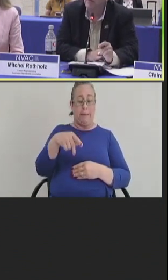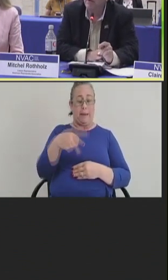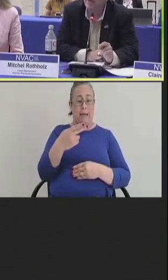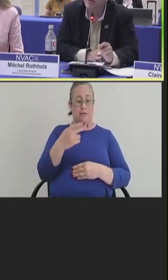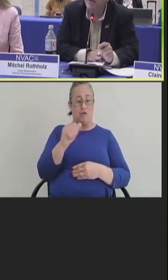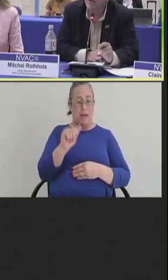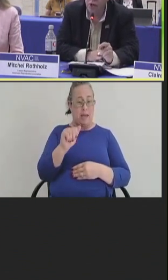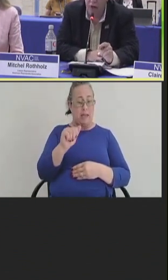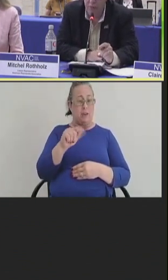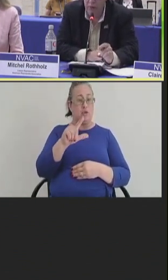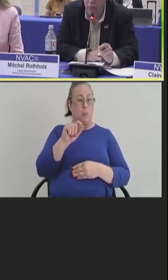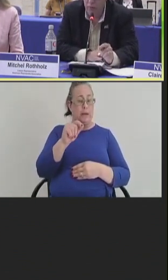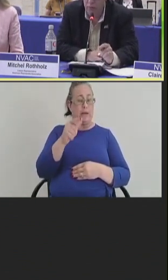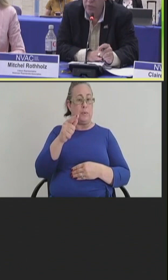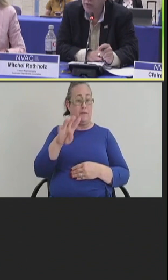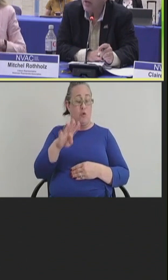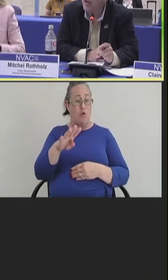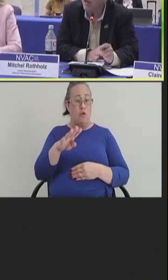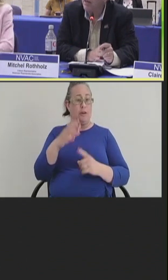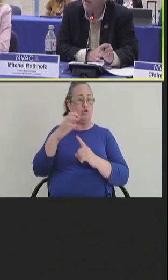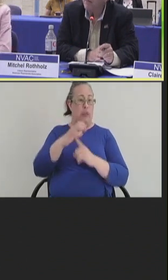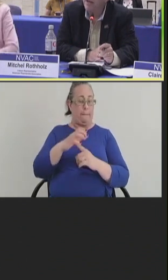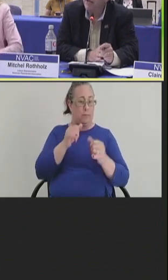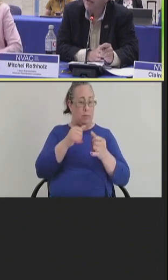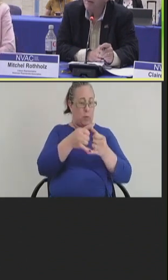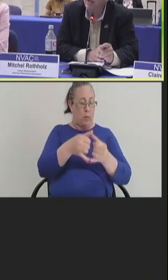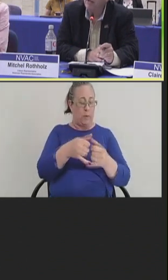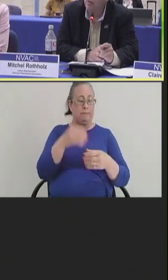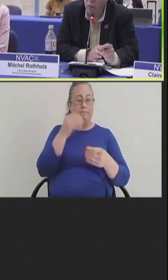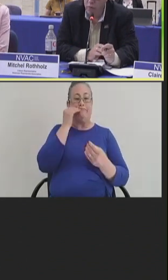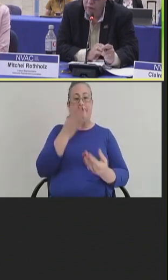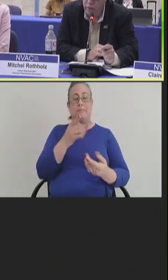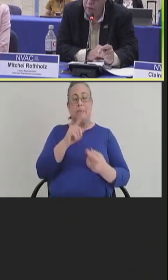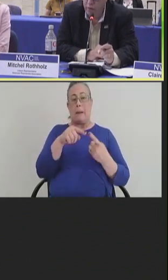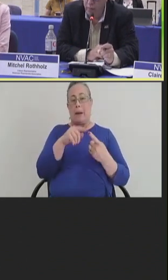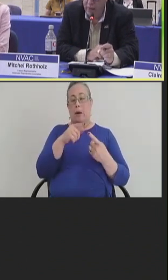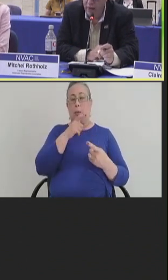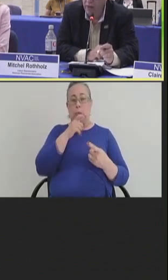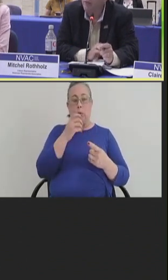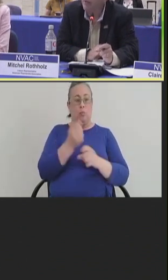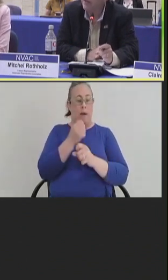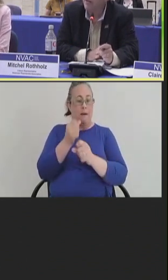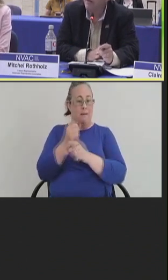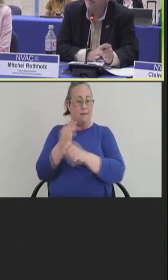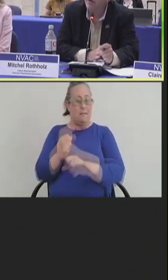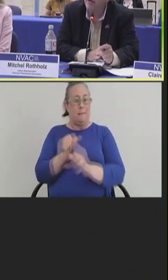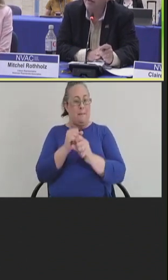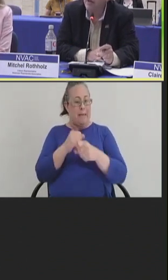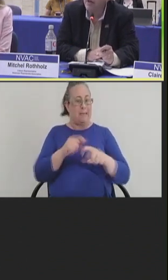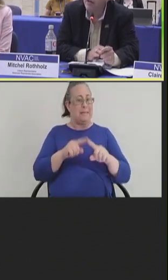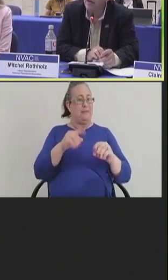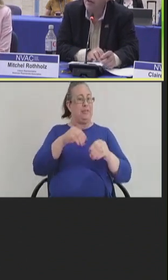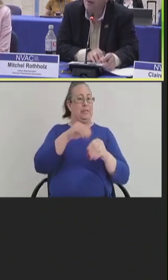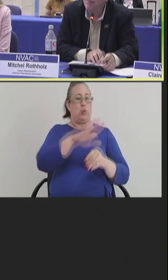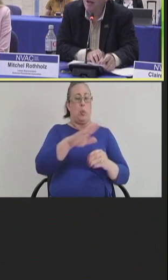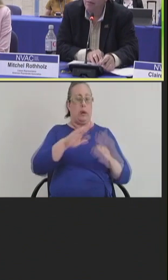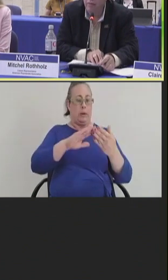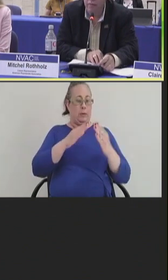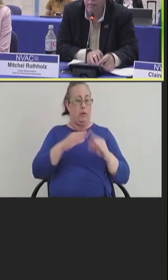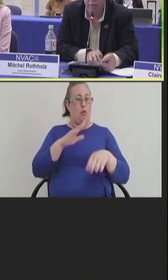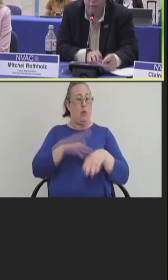2024 Immunization Champion Awards, and the information about those award winners who are making a difference in their communities is on the